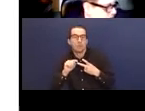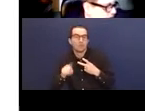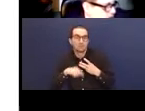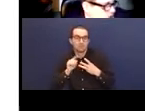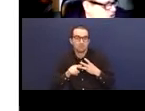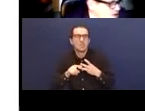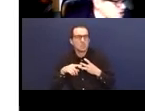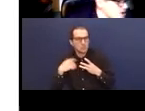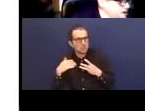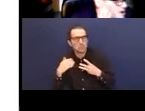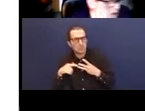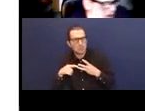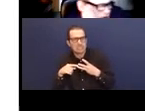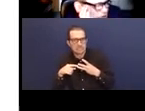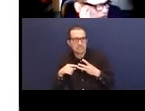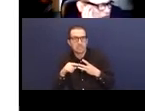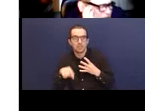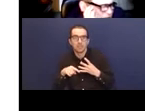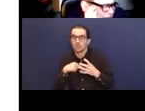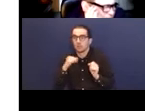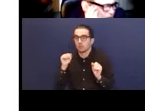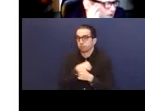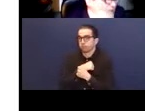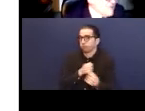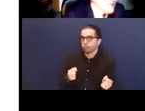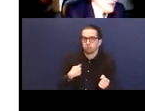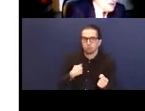it on their sheet. In total, in this survey,